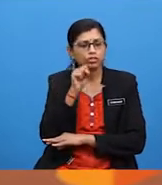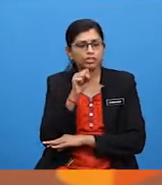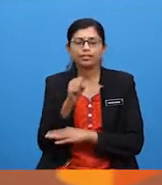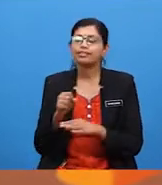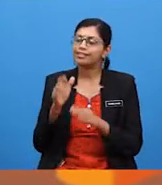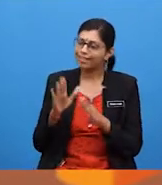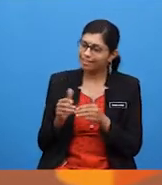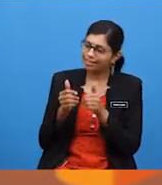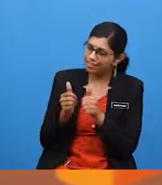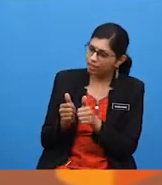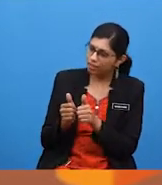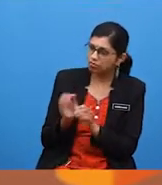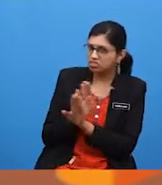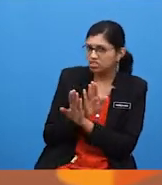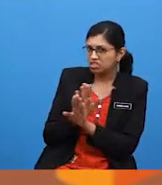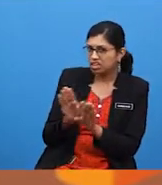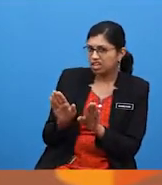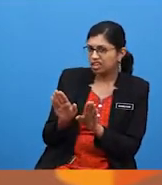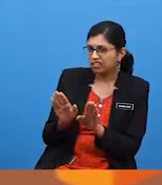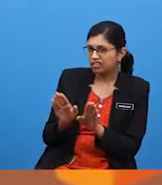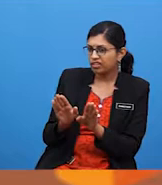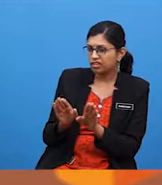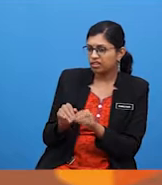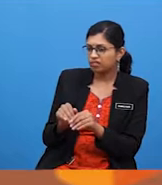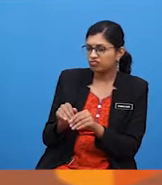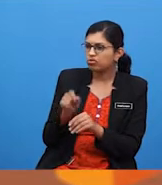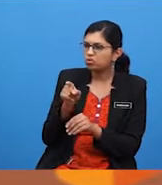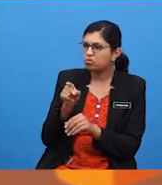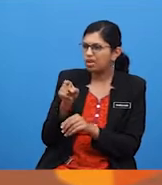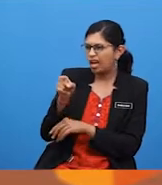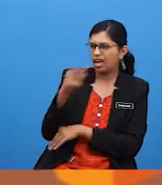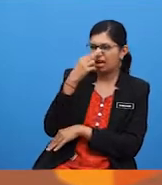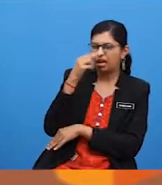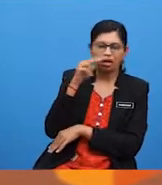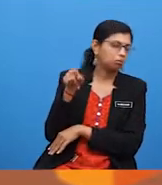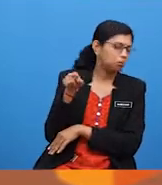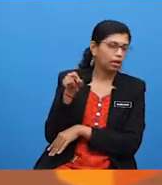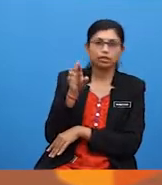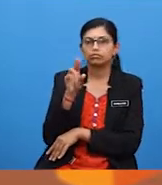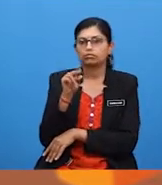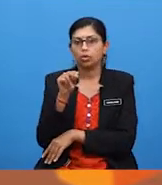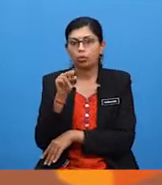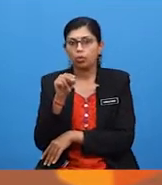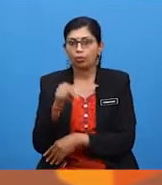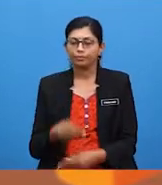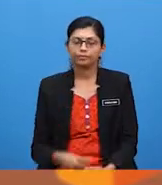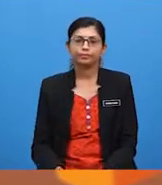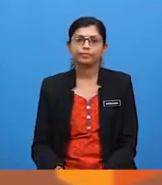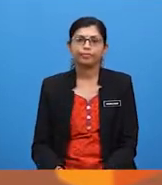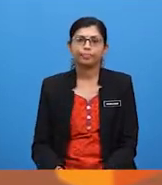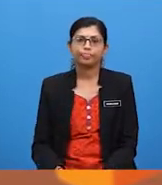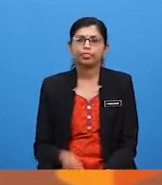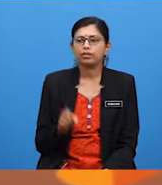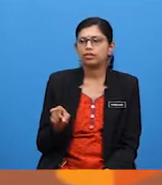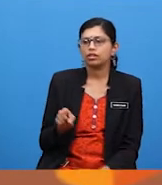politely. She did not belittle Arman or make fun of him. So